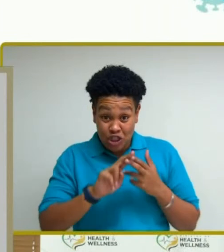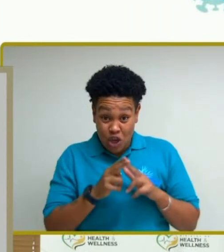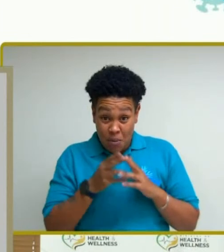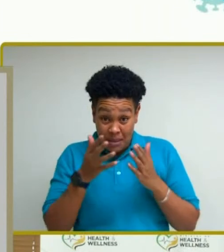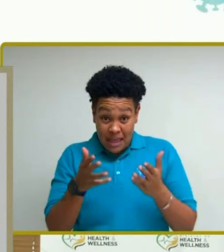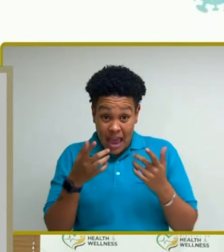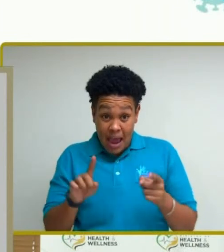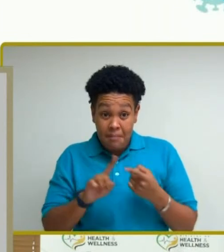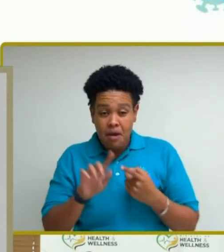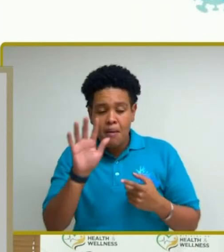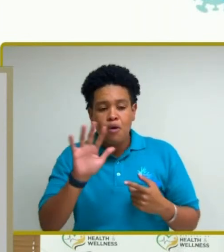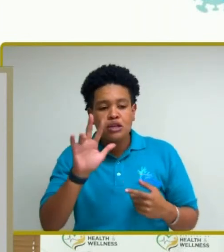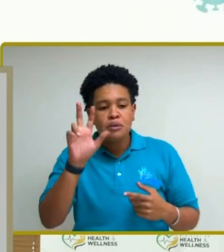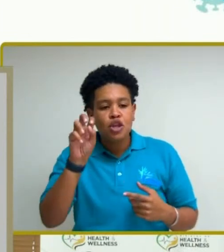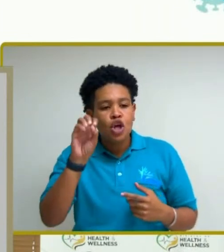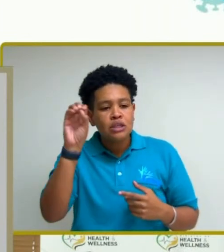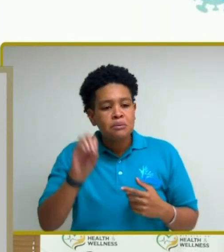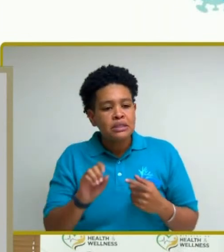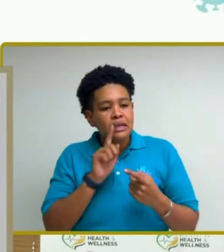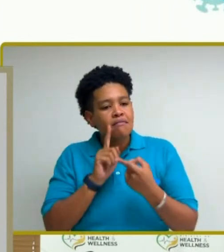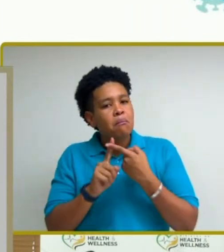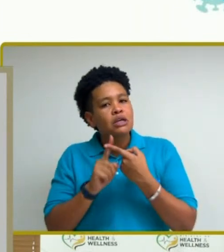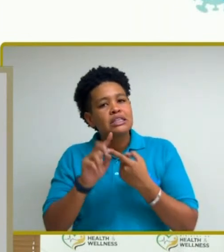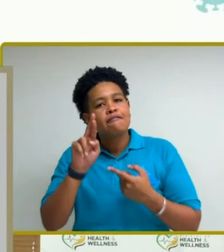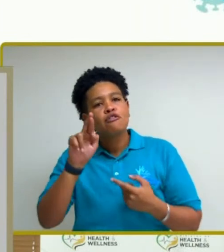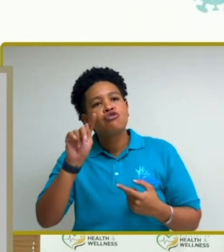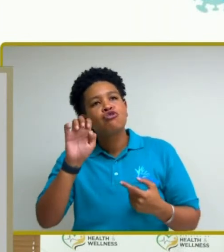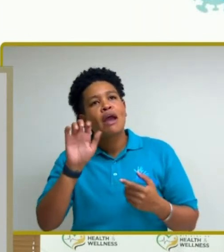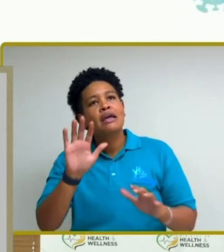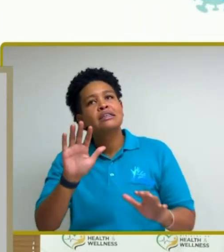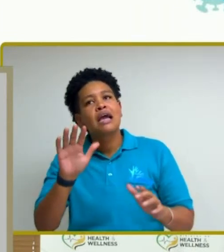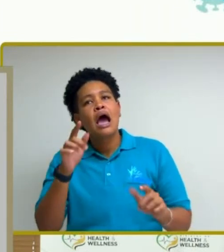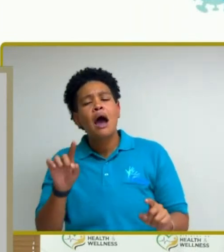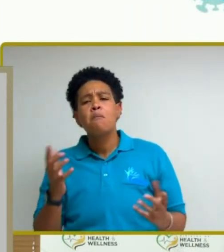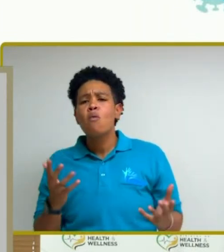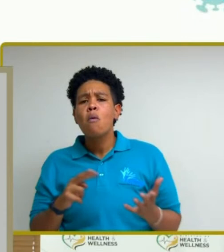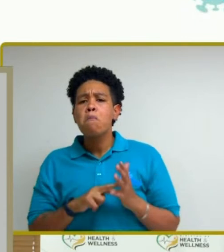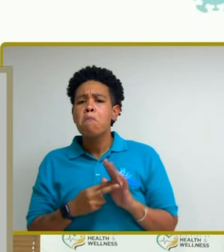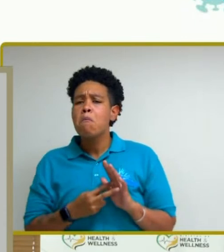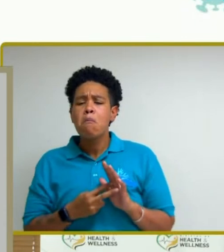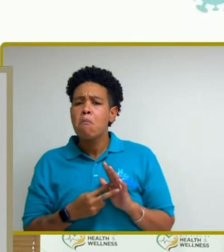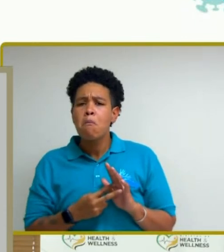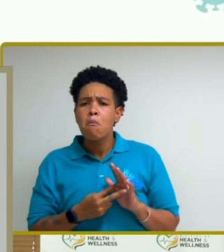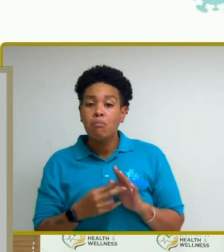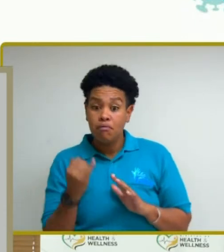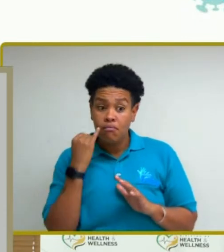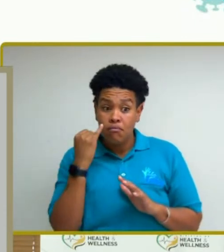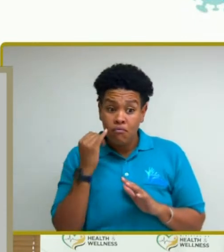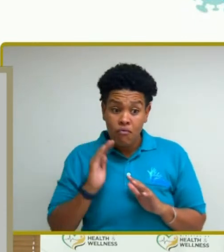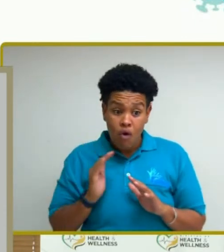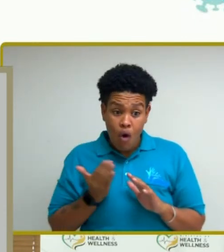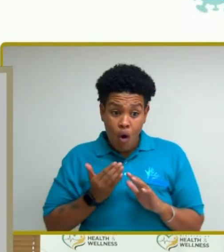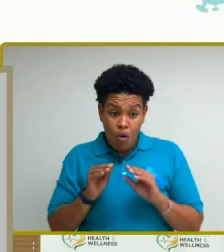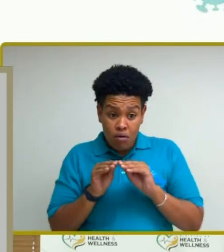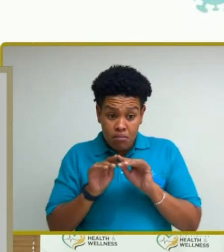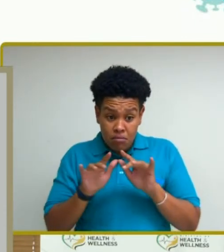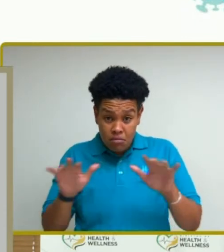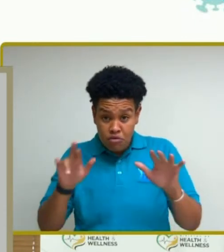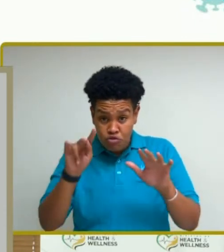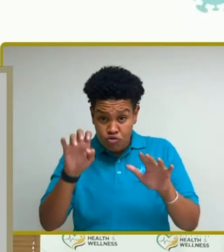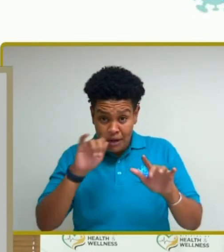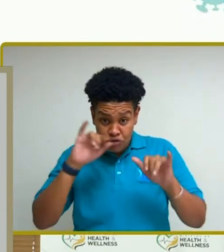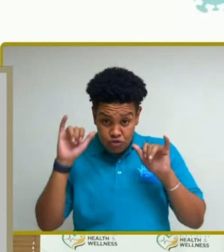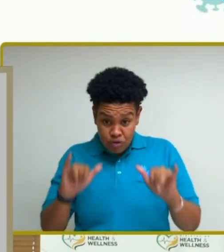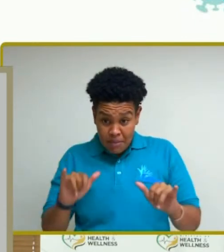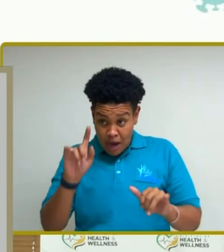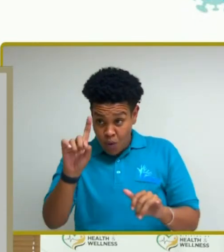an approximately 30% positivity rate, what it means is that if our reproductive rate remains at